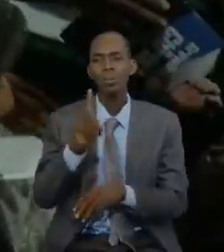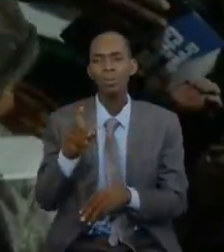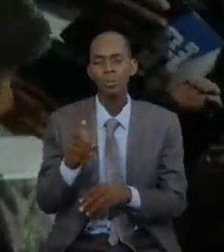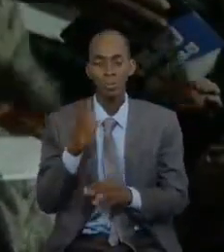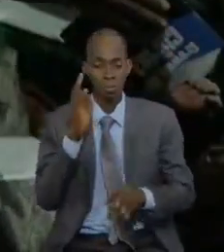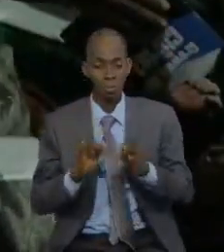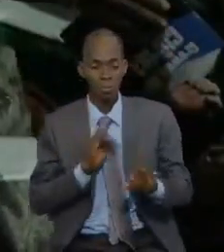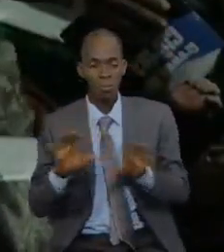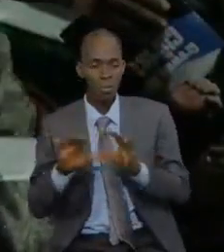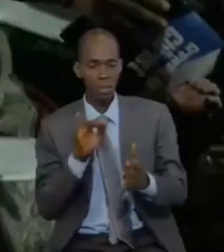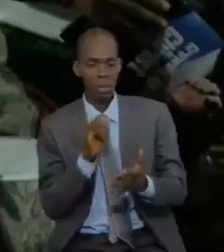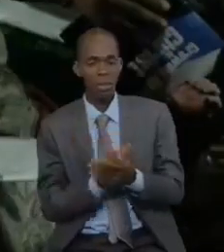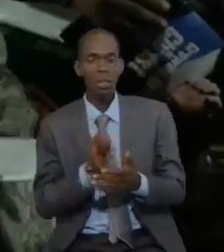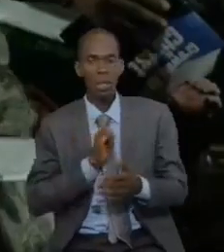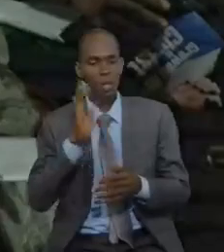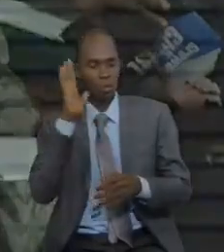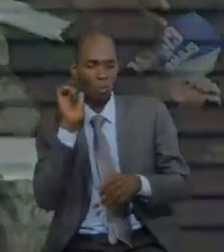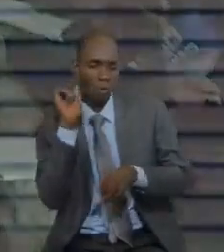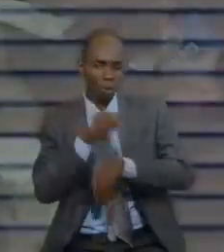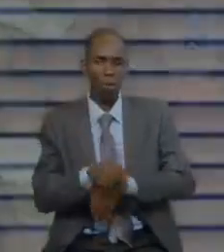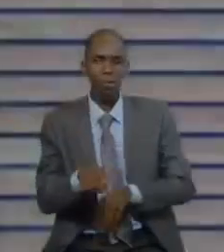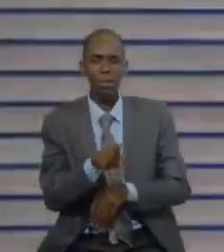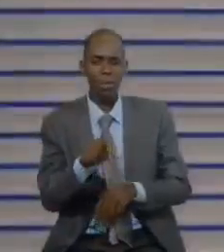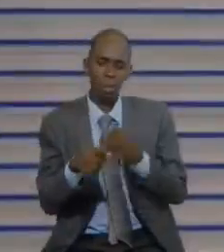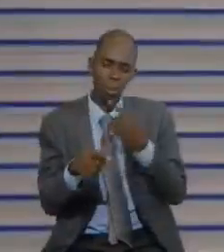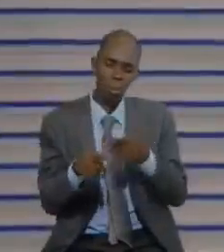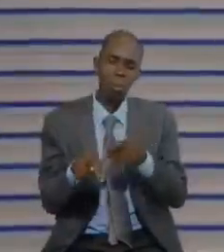do that, I will overcome them. Who are the them?